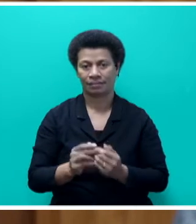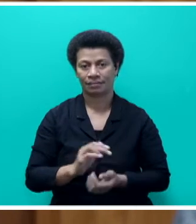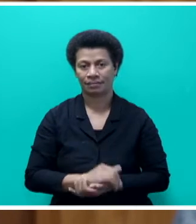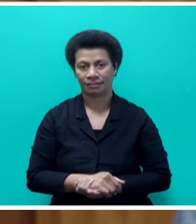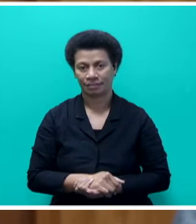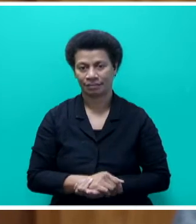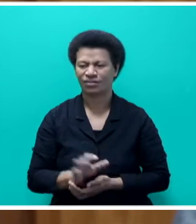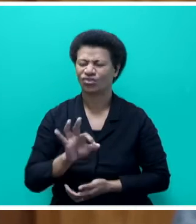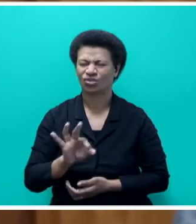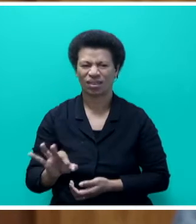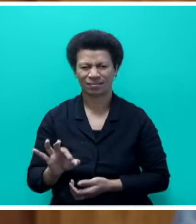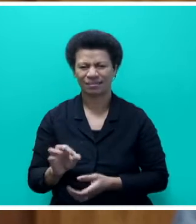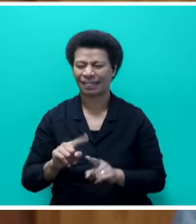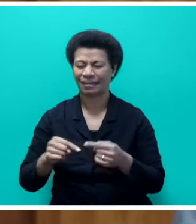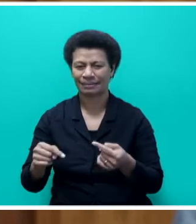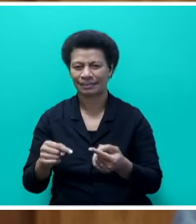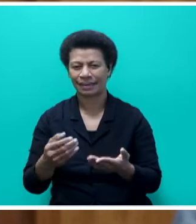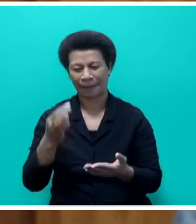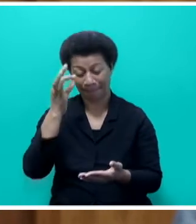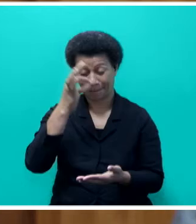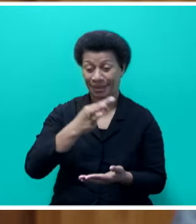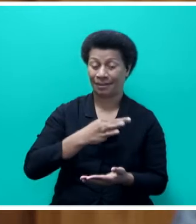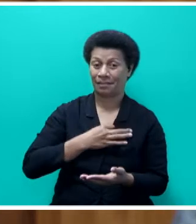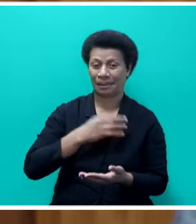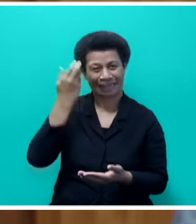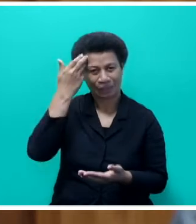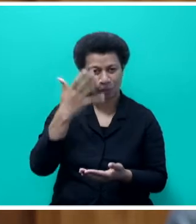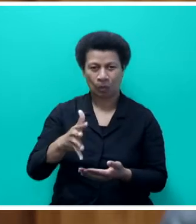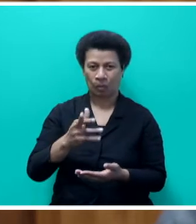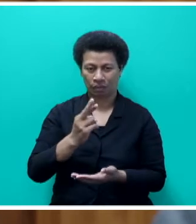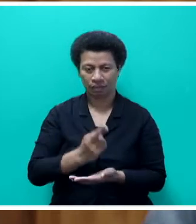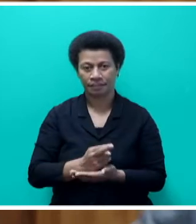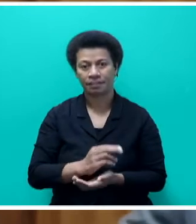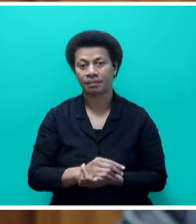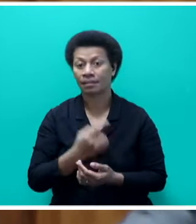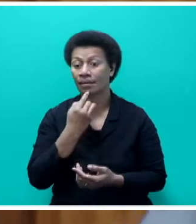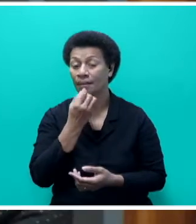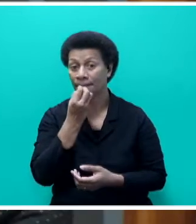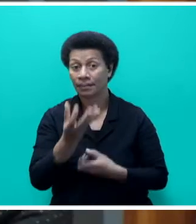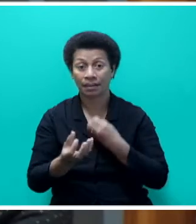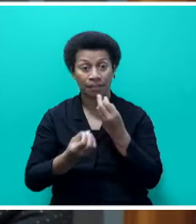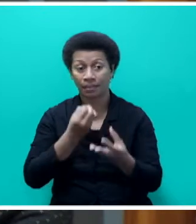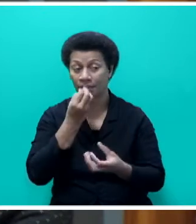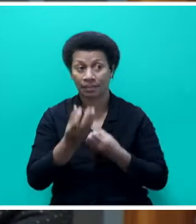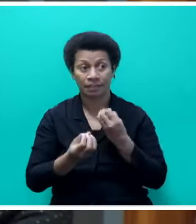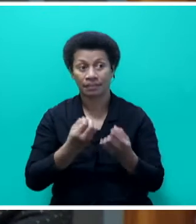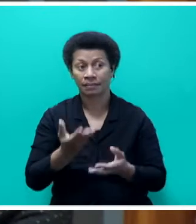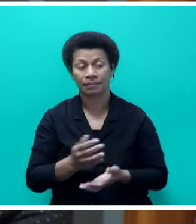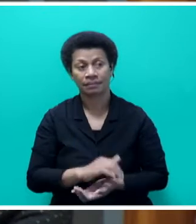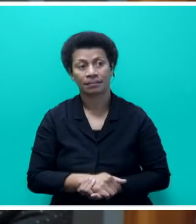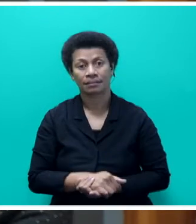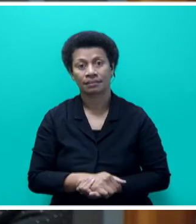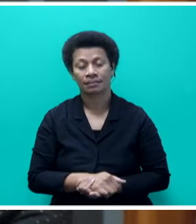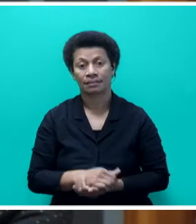they believe and they don't know about. The comments and the recommendations, Honourable Speaker, are noted, particularly in relation to the